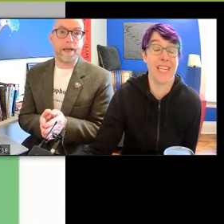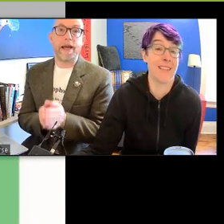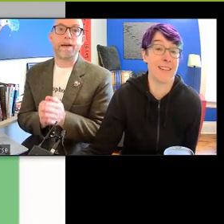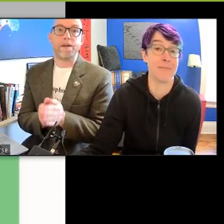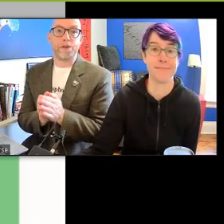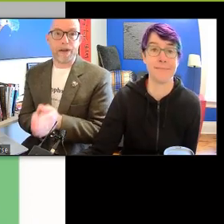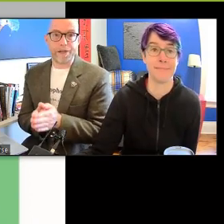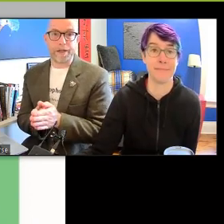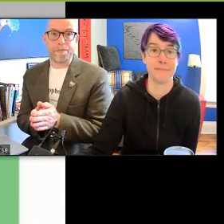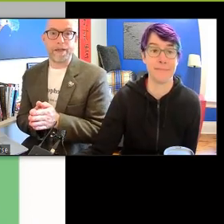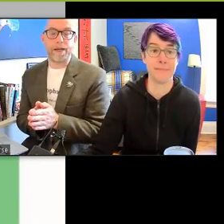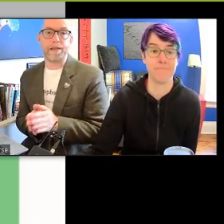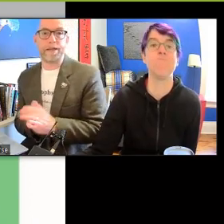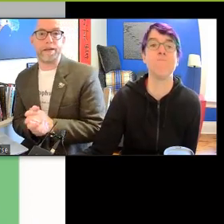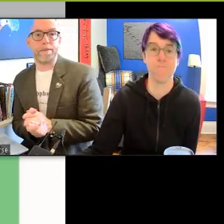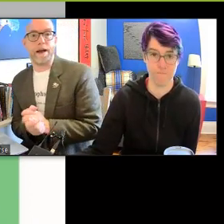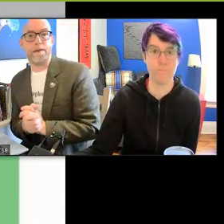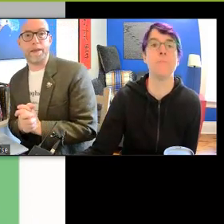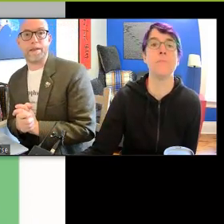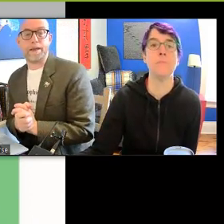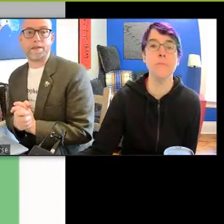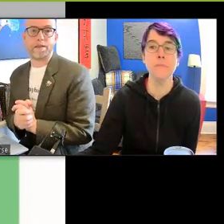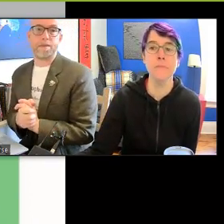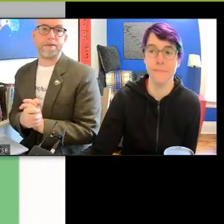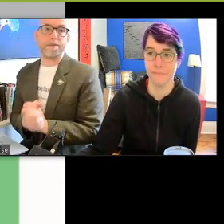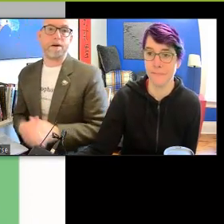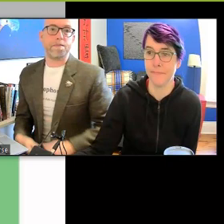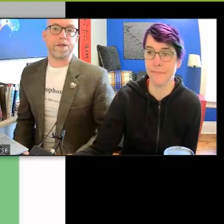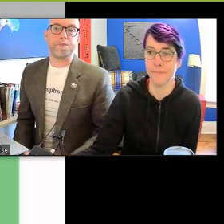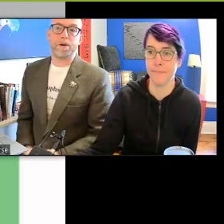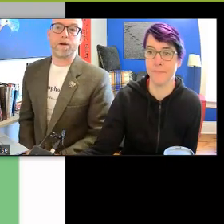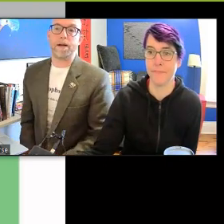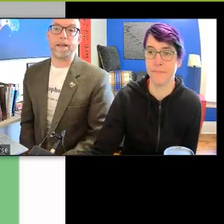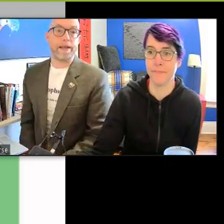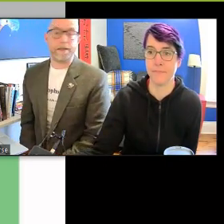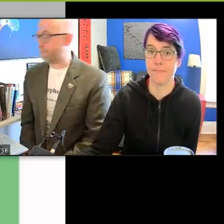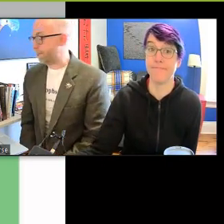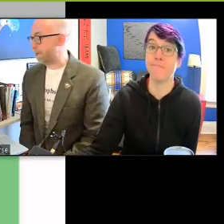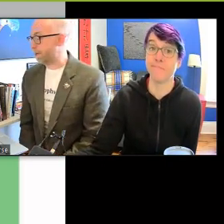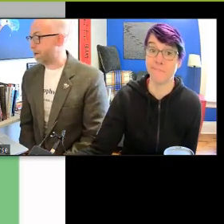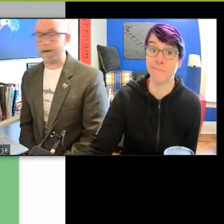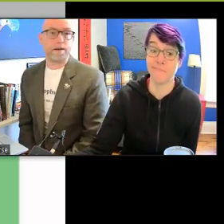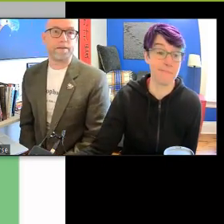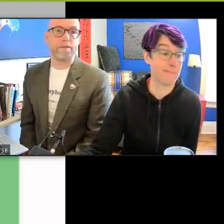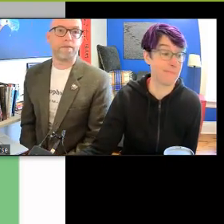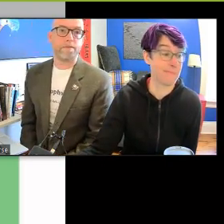amazing. Fantastic. And also tragic because it means that some of them are much more likely to be